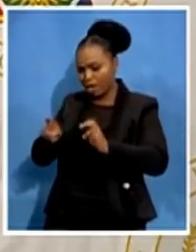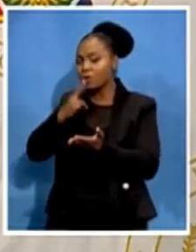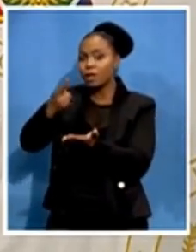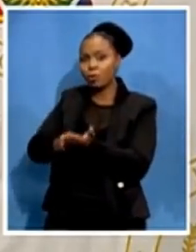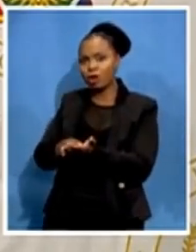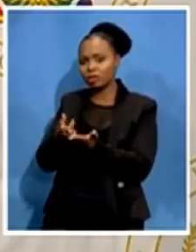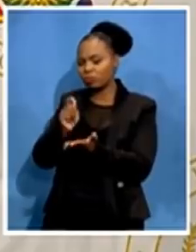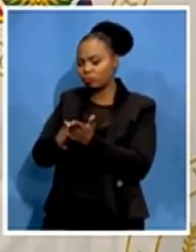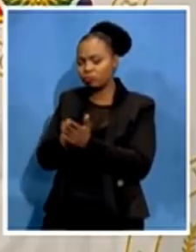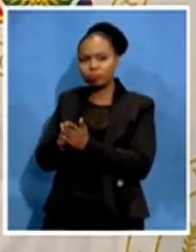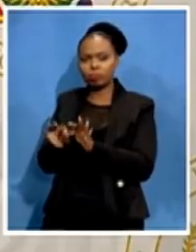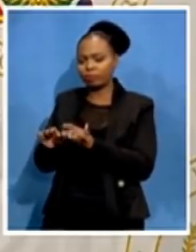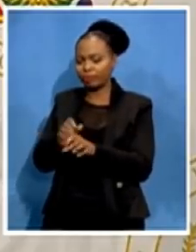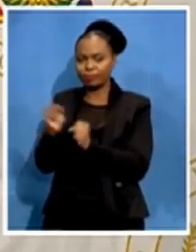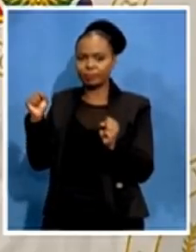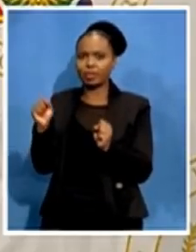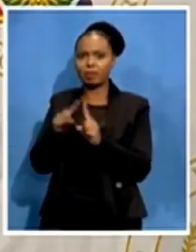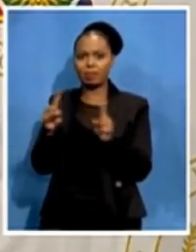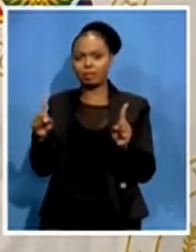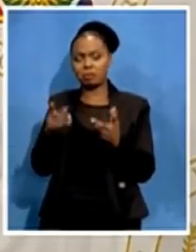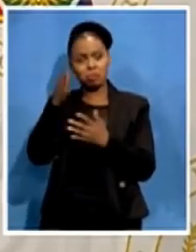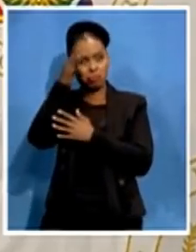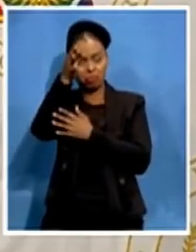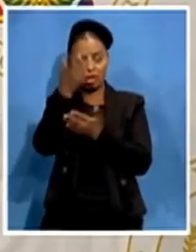bleak. Thank you, ma'am.